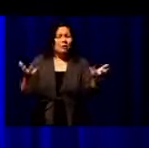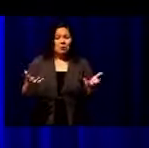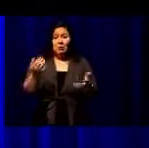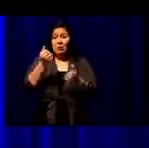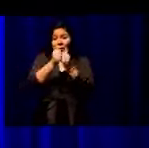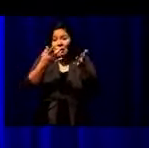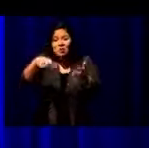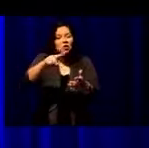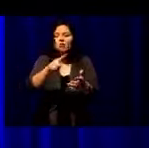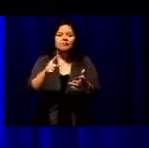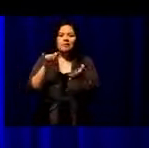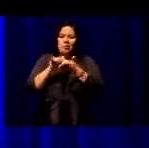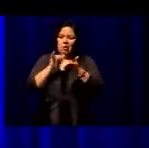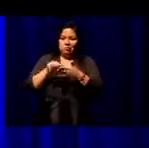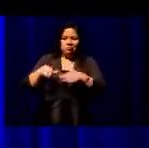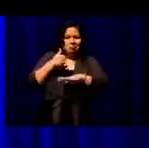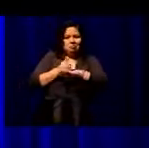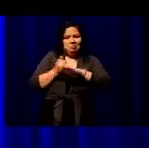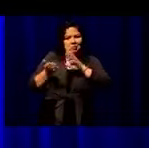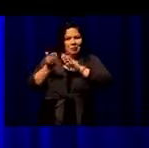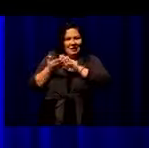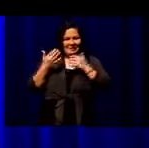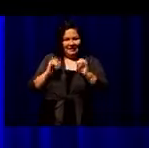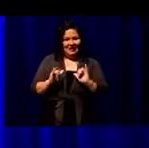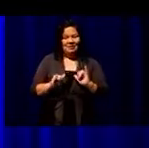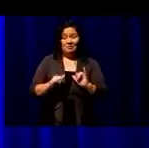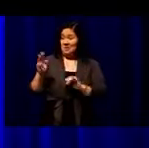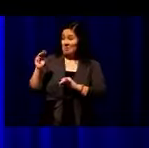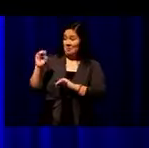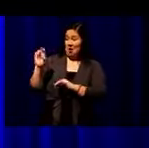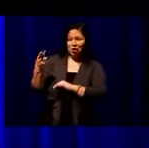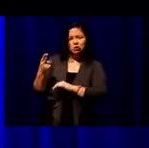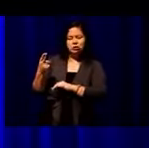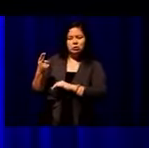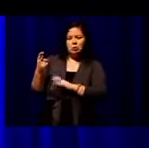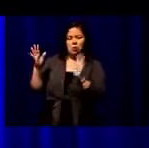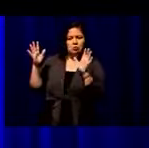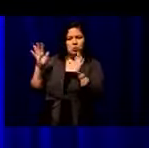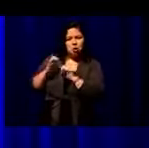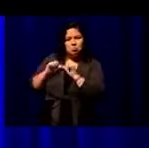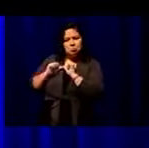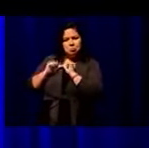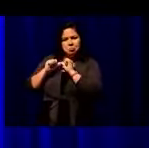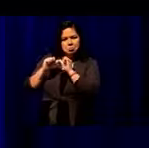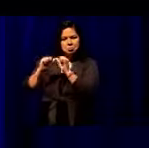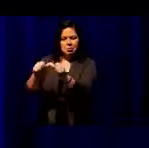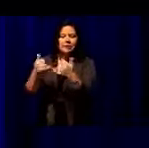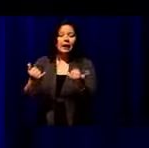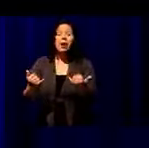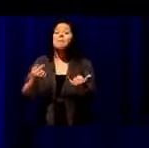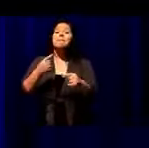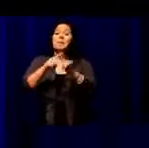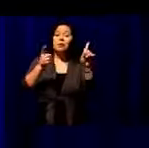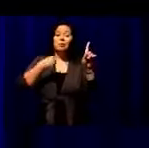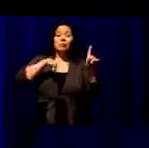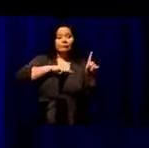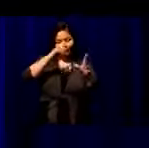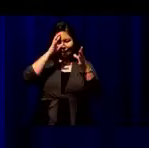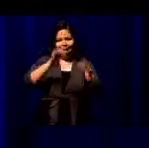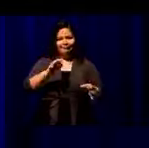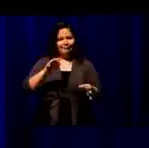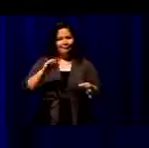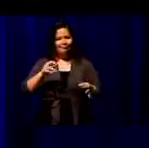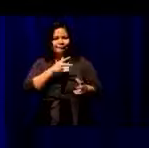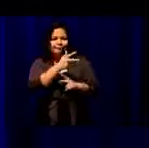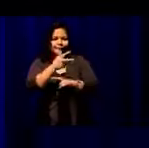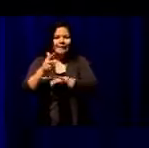right now without you. We've been dark since March, and I want to show you a video we made showing